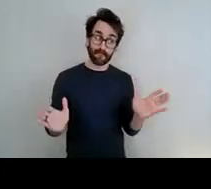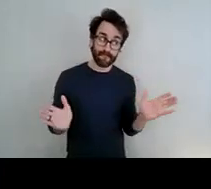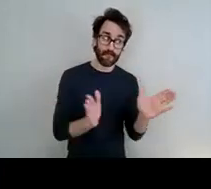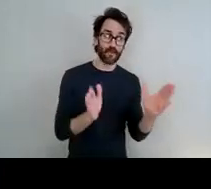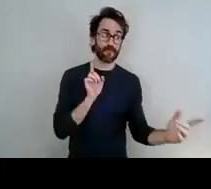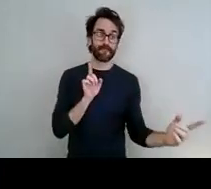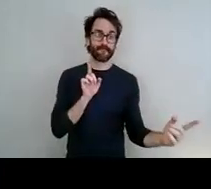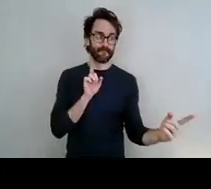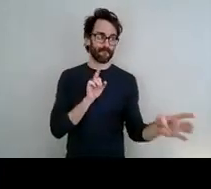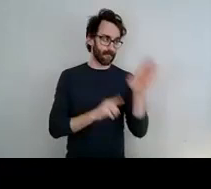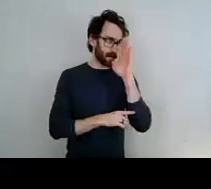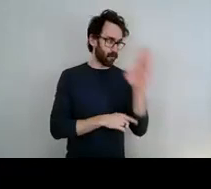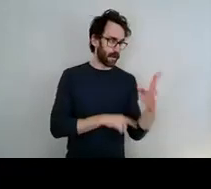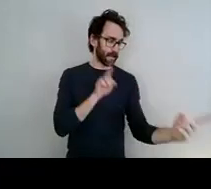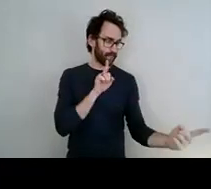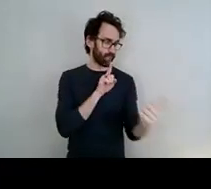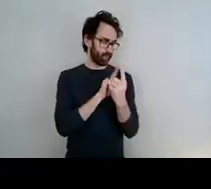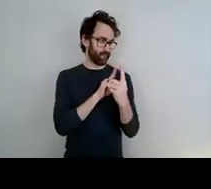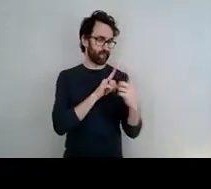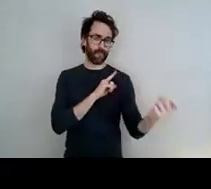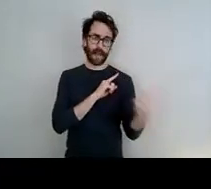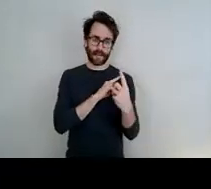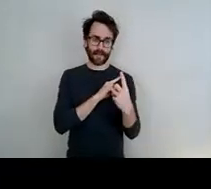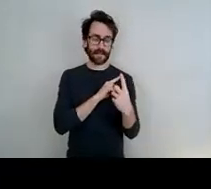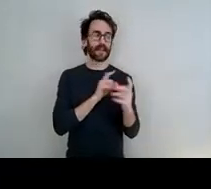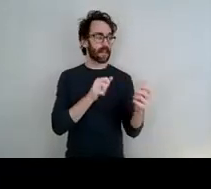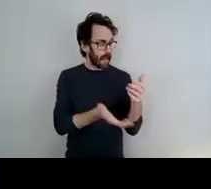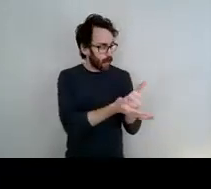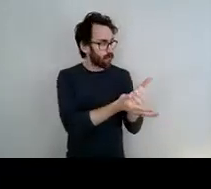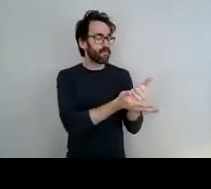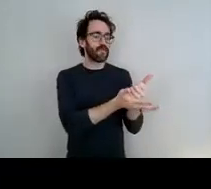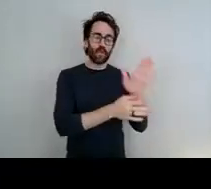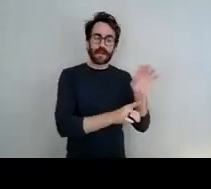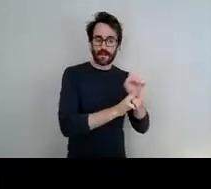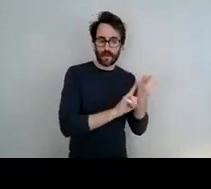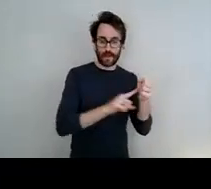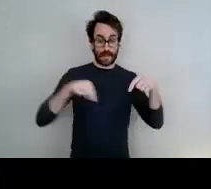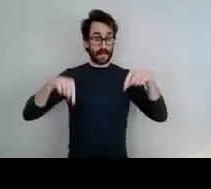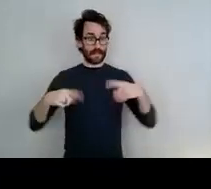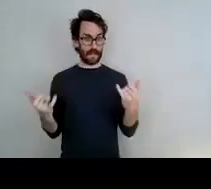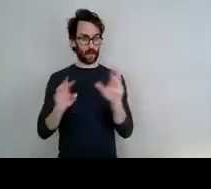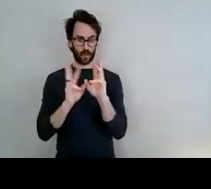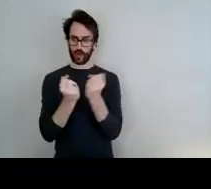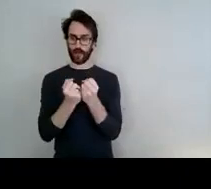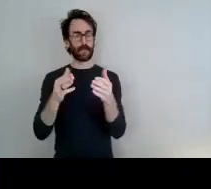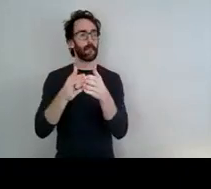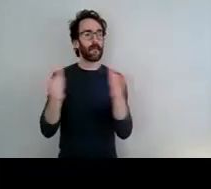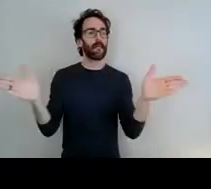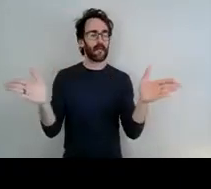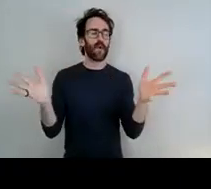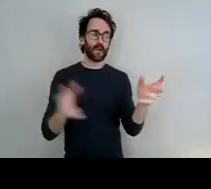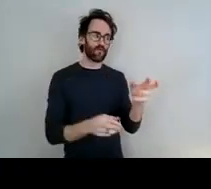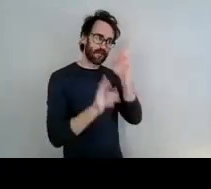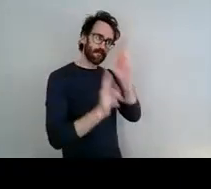directly about a personal situation so we can assist you. This is a public forum, so we do want to respect your privacy in